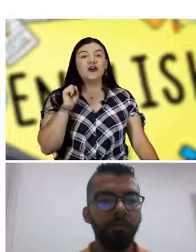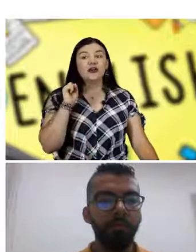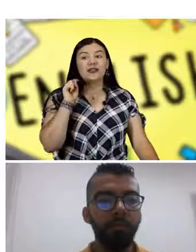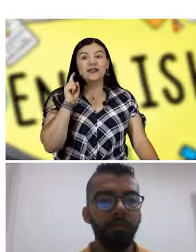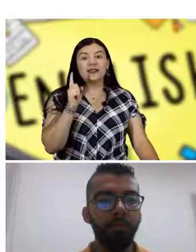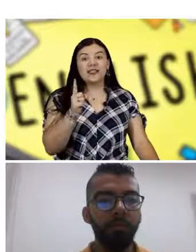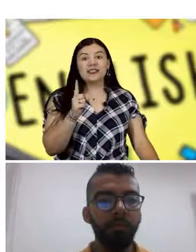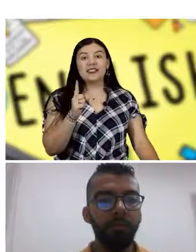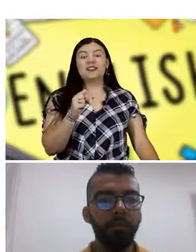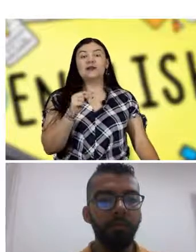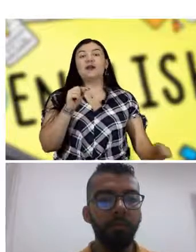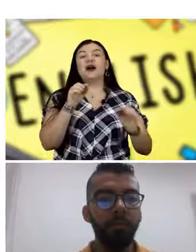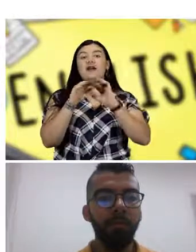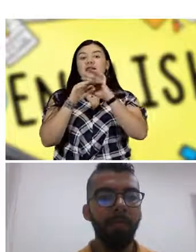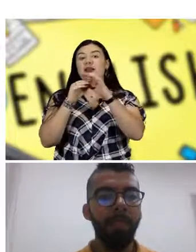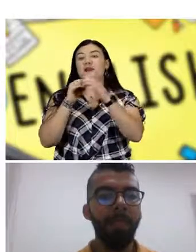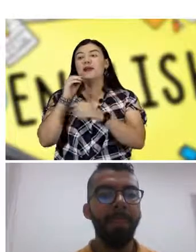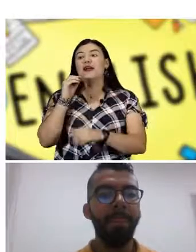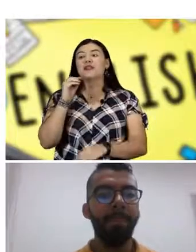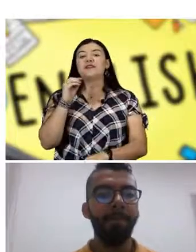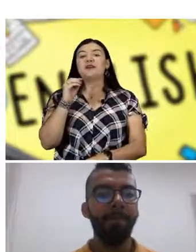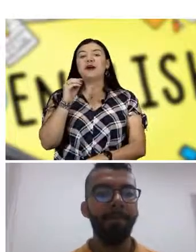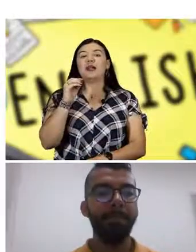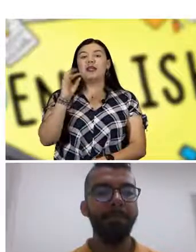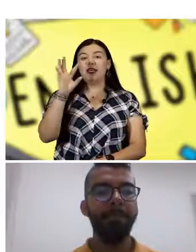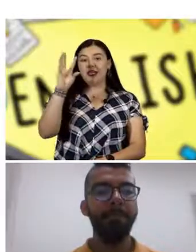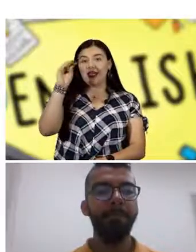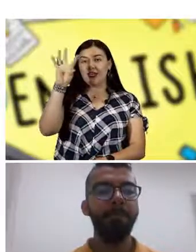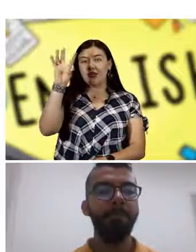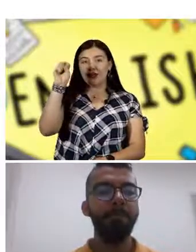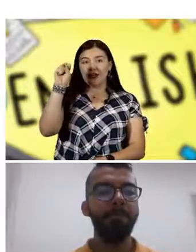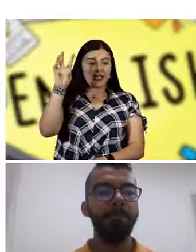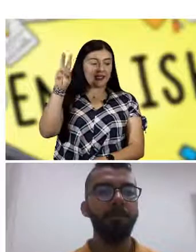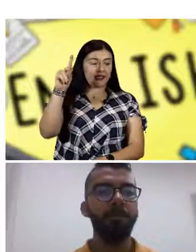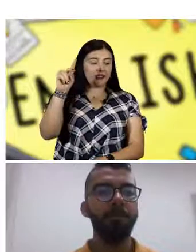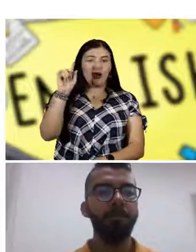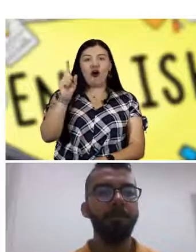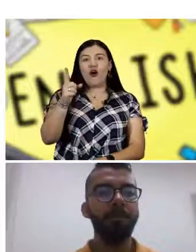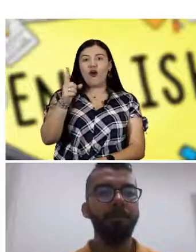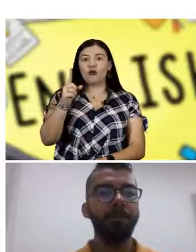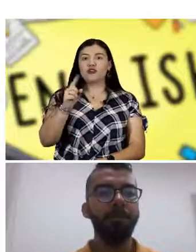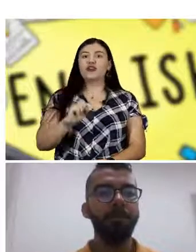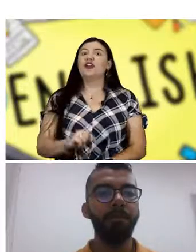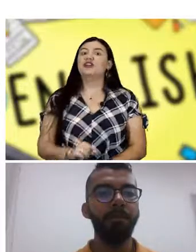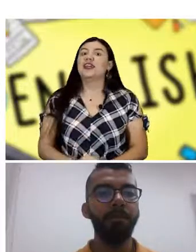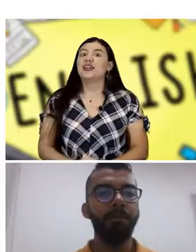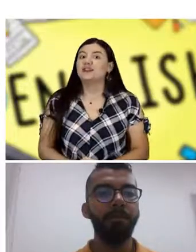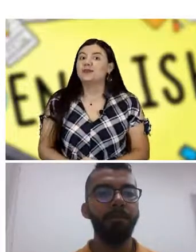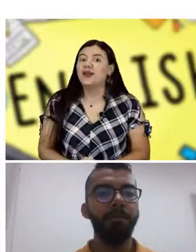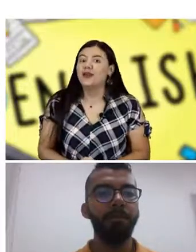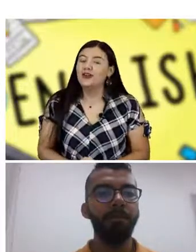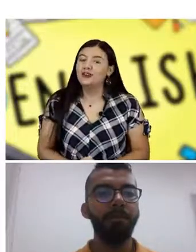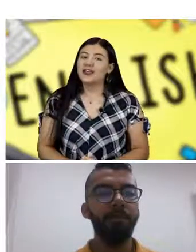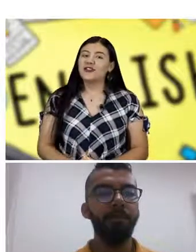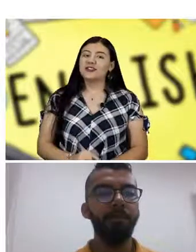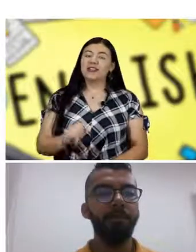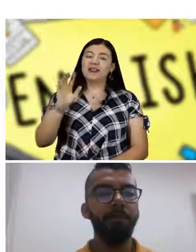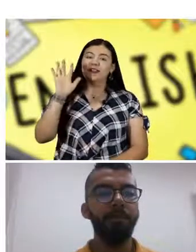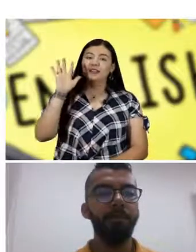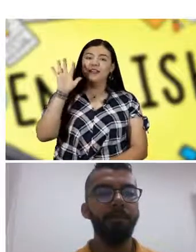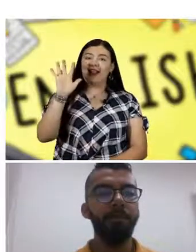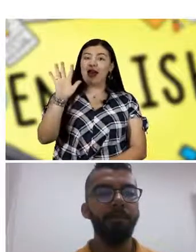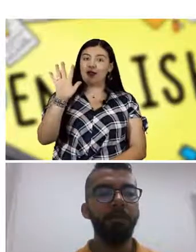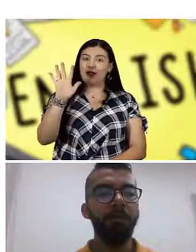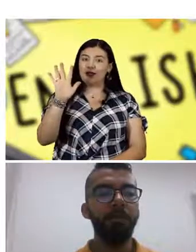So this is about the part of the body in your hand. Ojo, son los dedos, pero los dedos